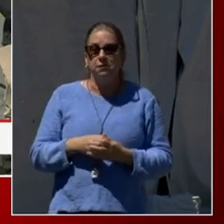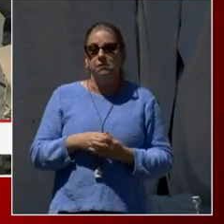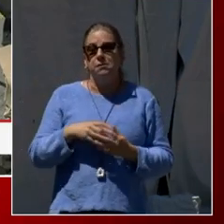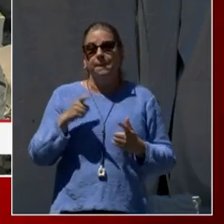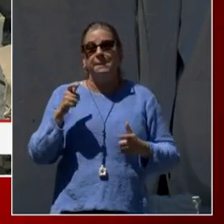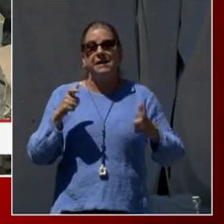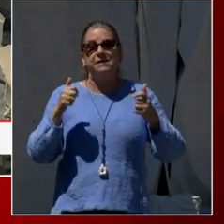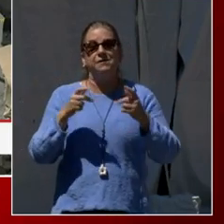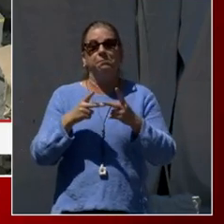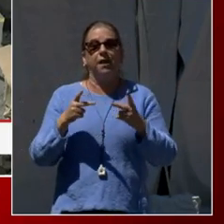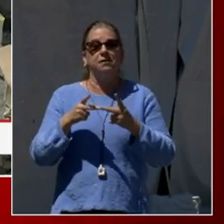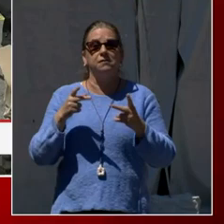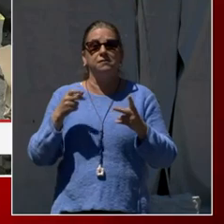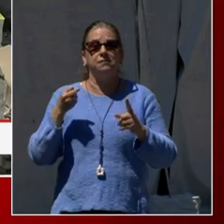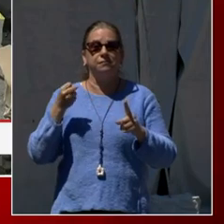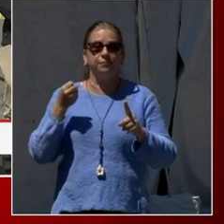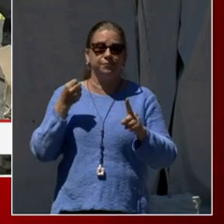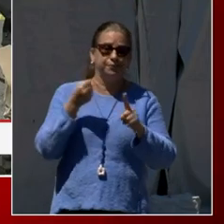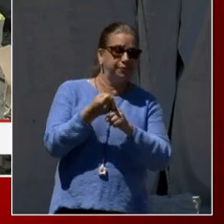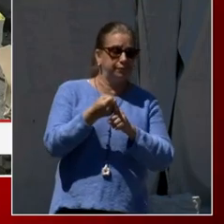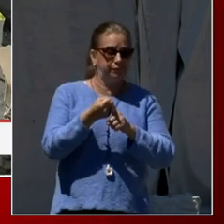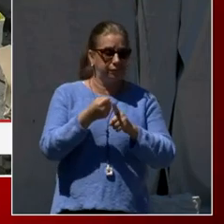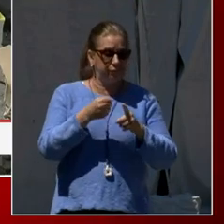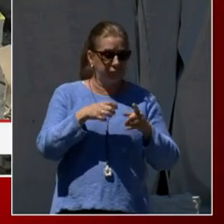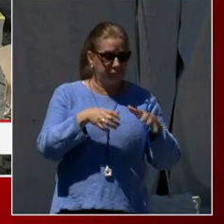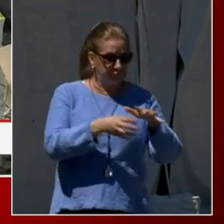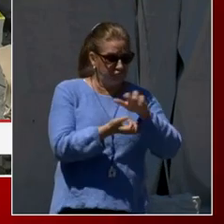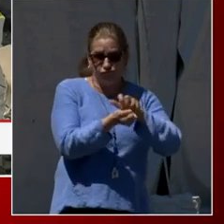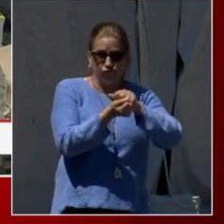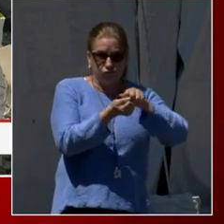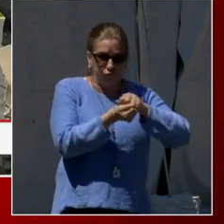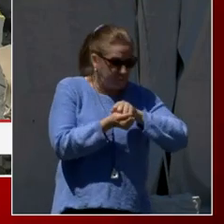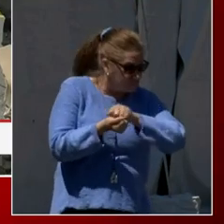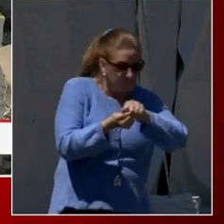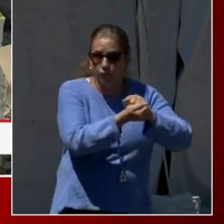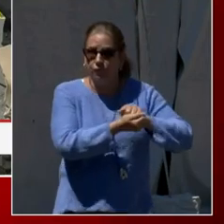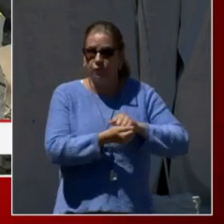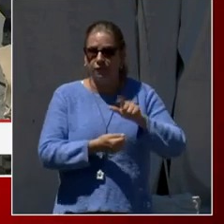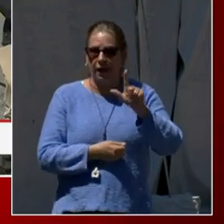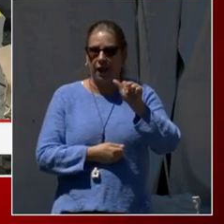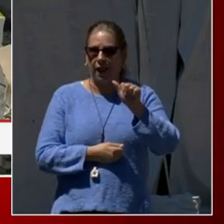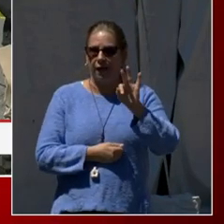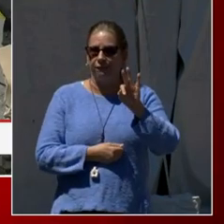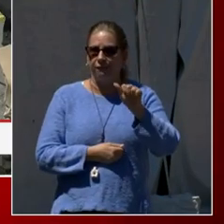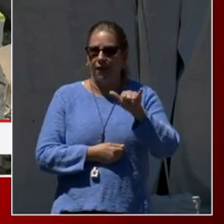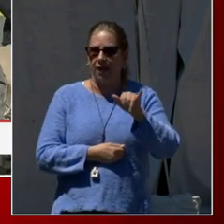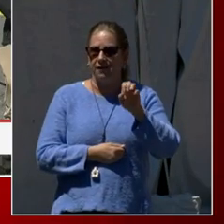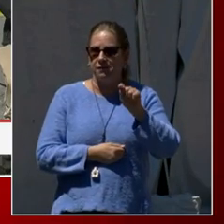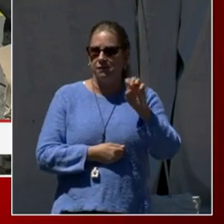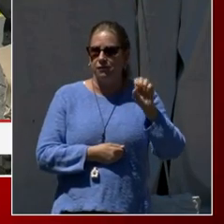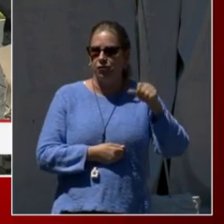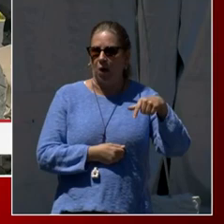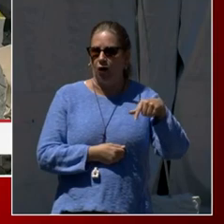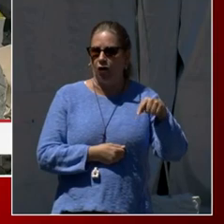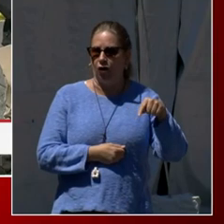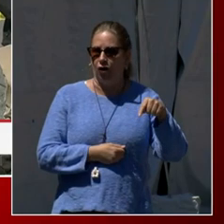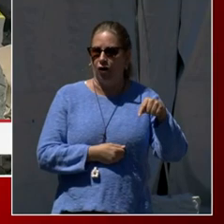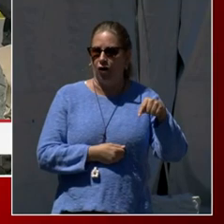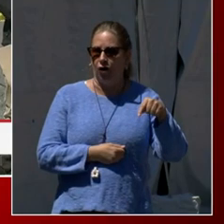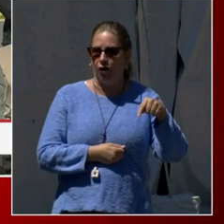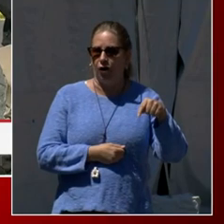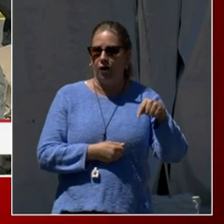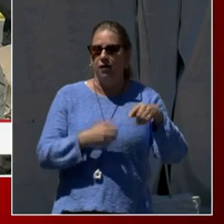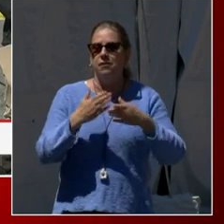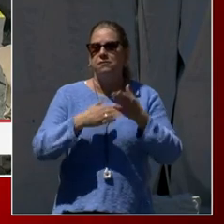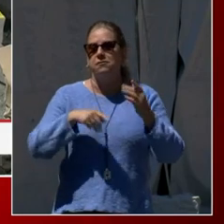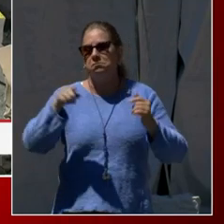and around Lafayette Square, but we also had looting in Northeast D.C. and Upper Northwest D.C., and